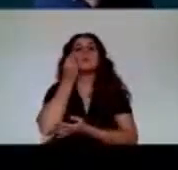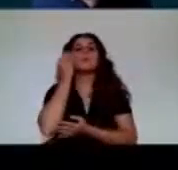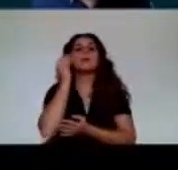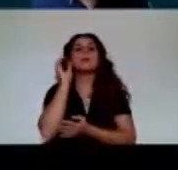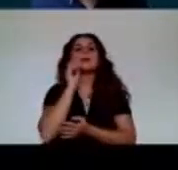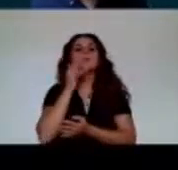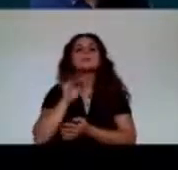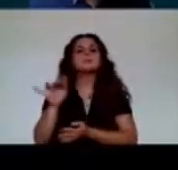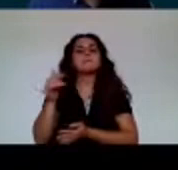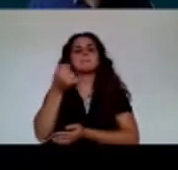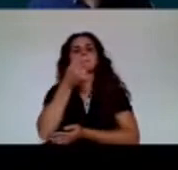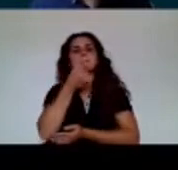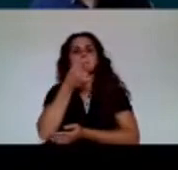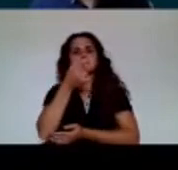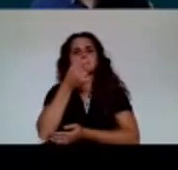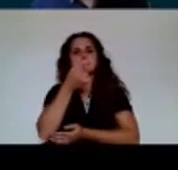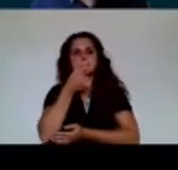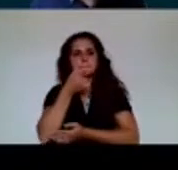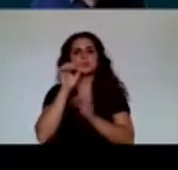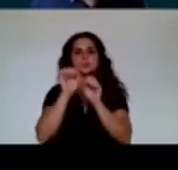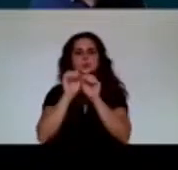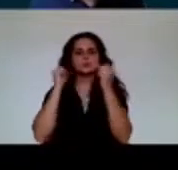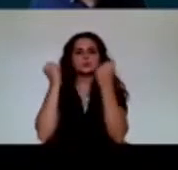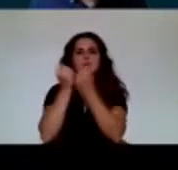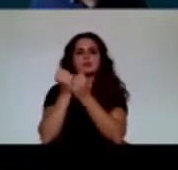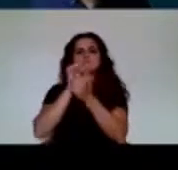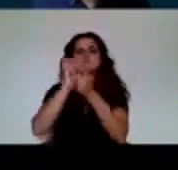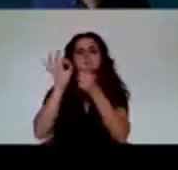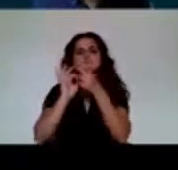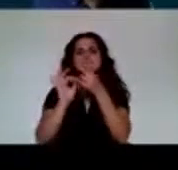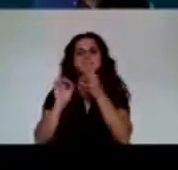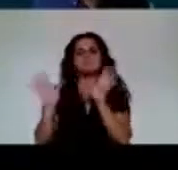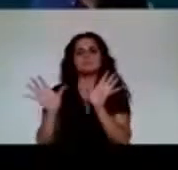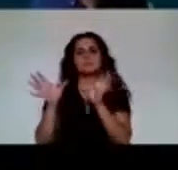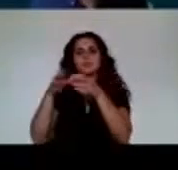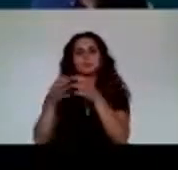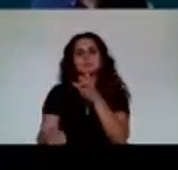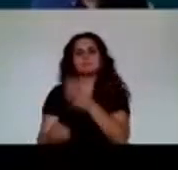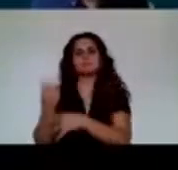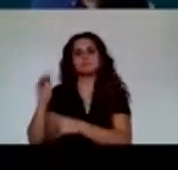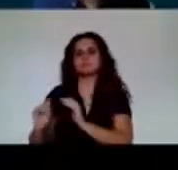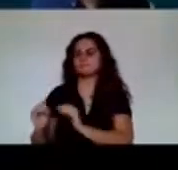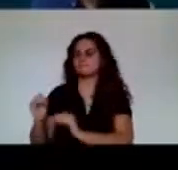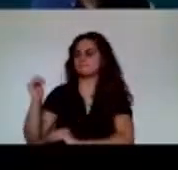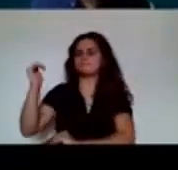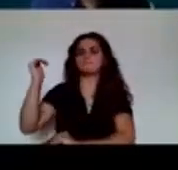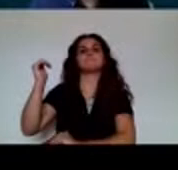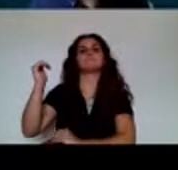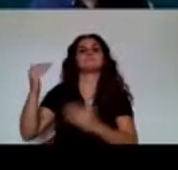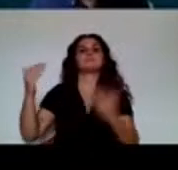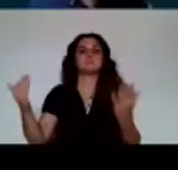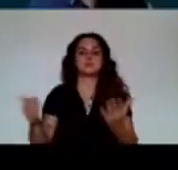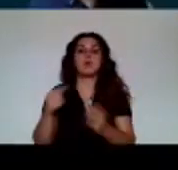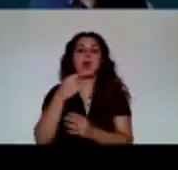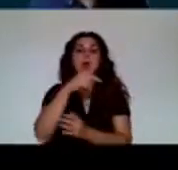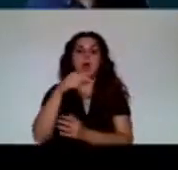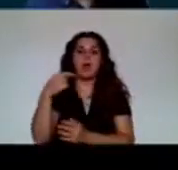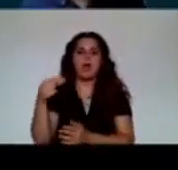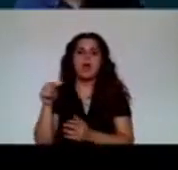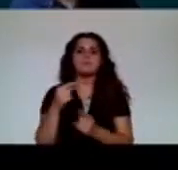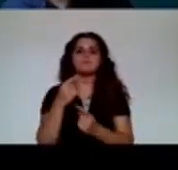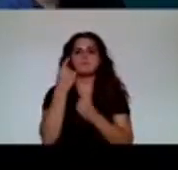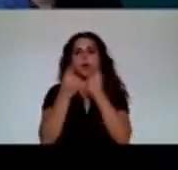children's understanding and assessment of social categories and groups develops with age? So there are quite a